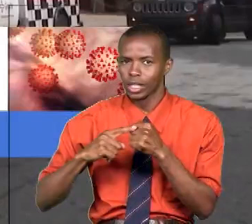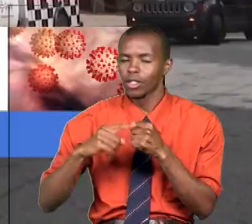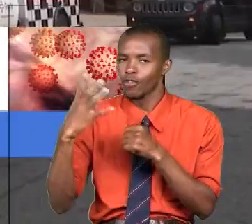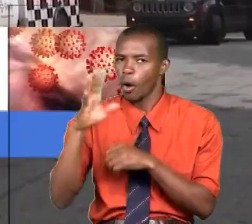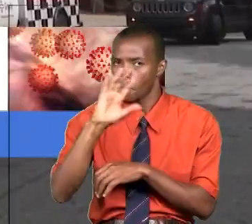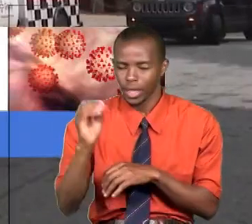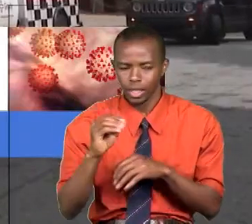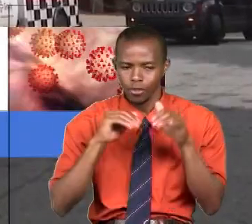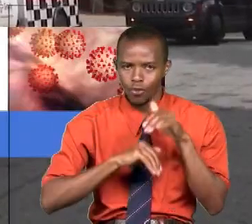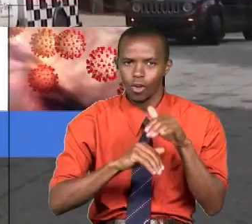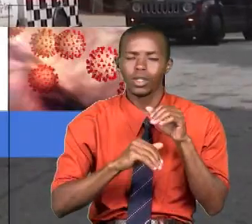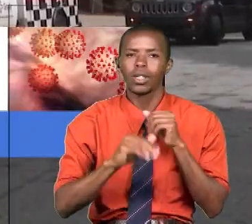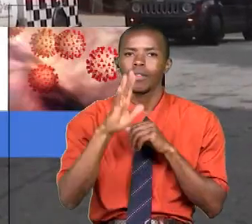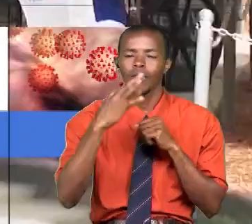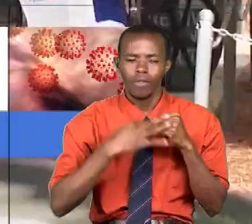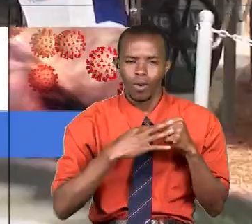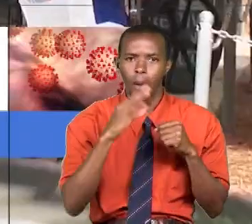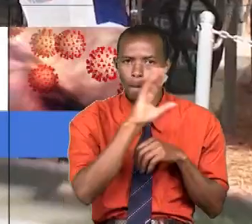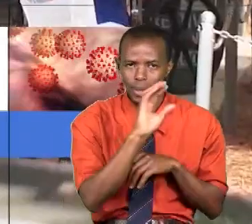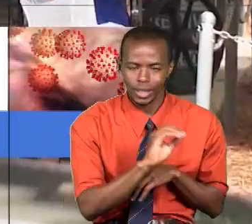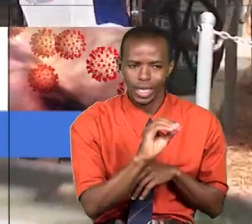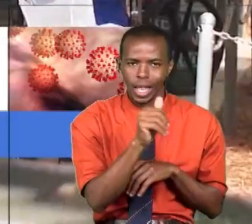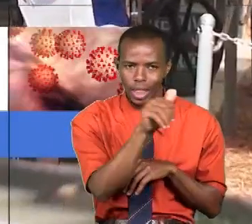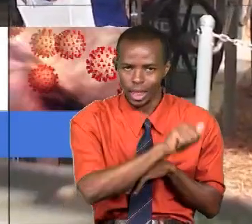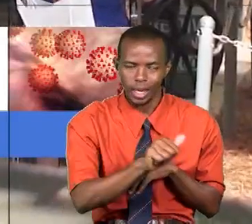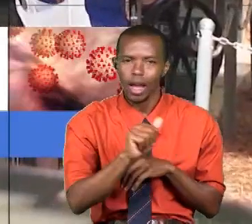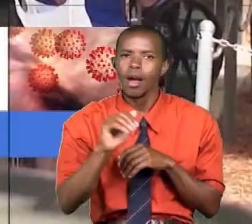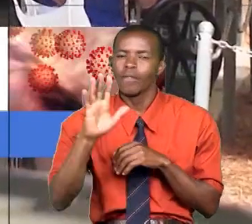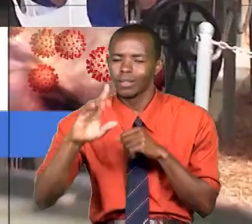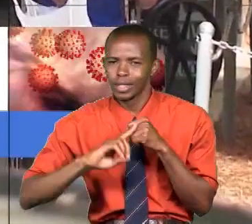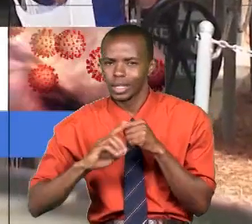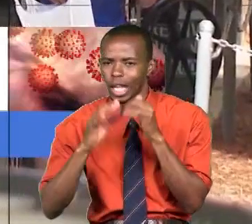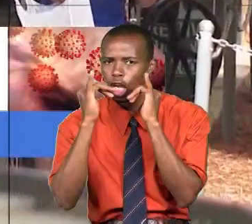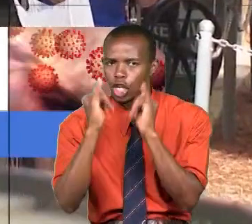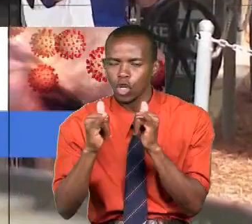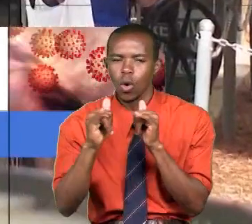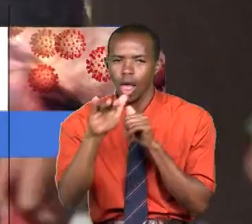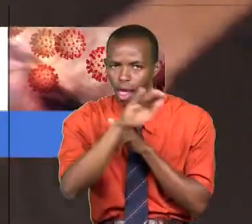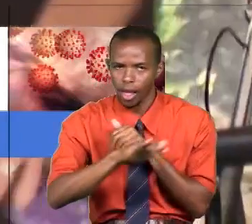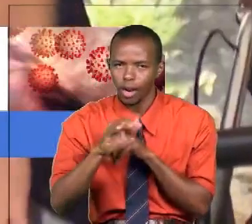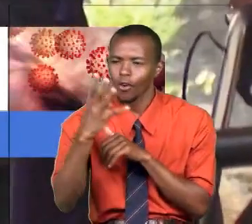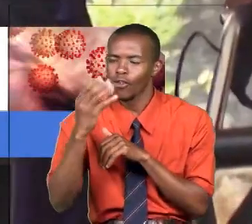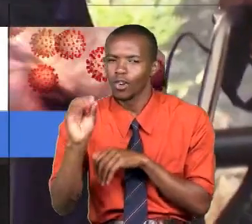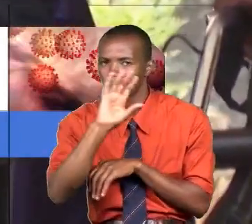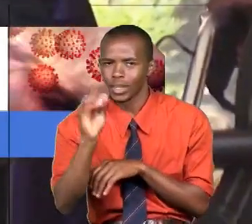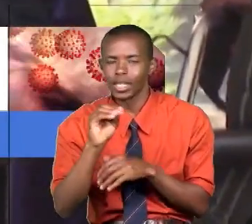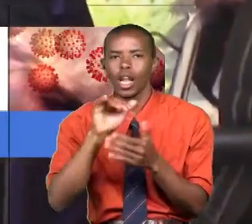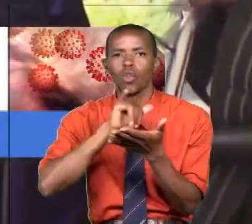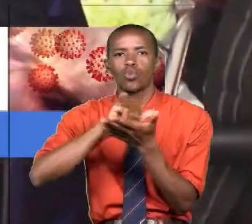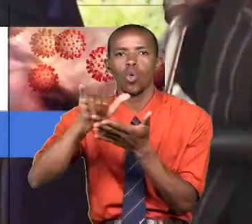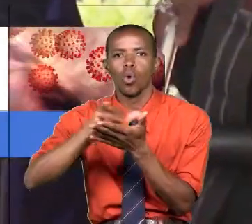by 58% in Connecticut, 56% in New Hampshire, and 40% in New York